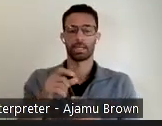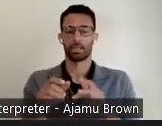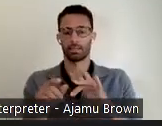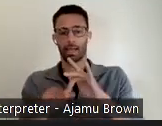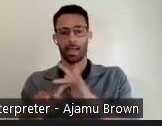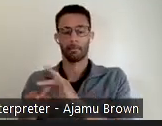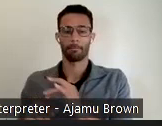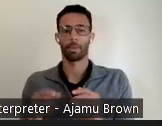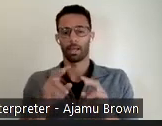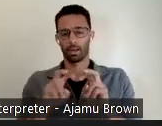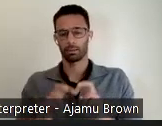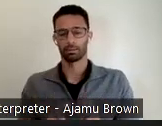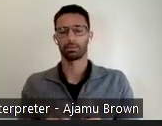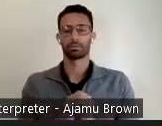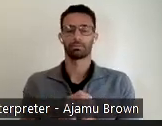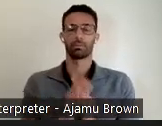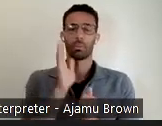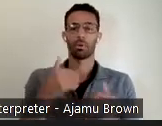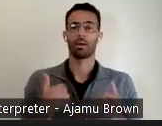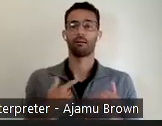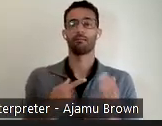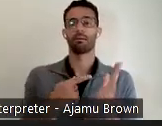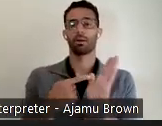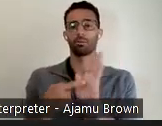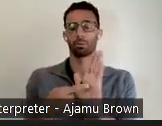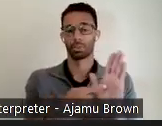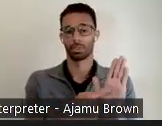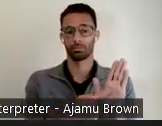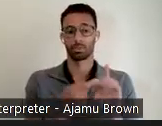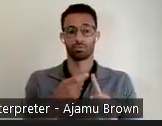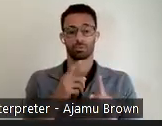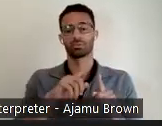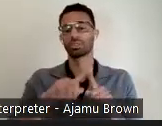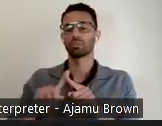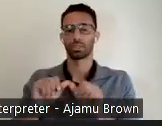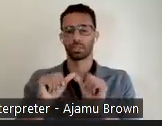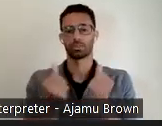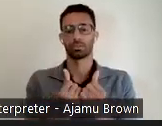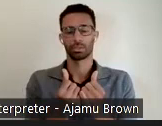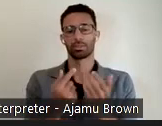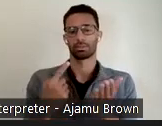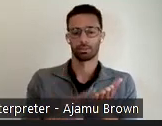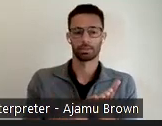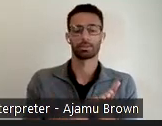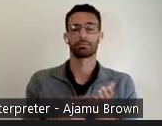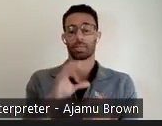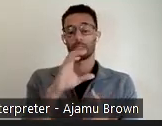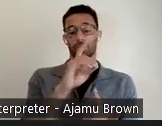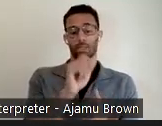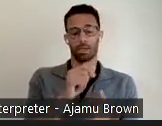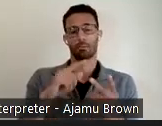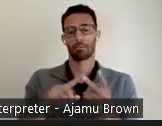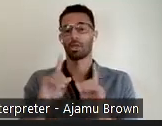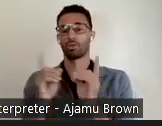we will have representatives from various agencies talk about that, both CDA and Department